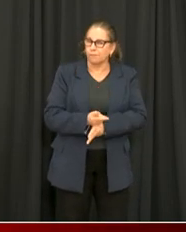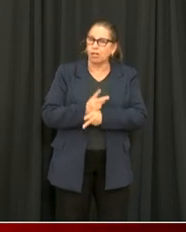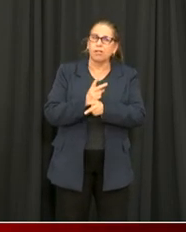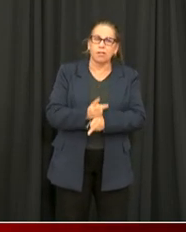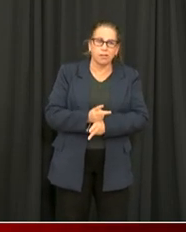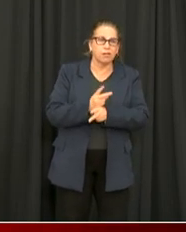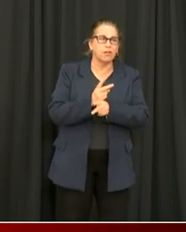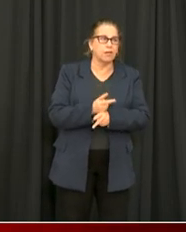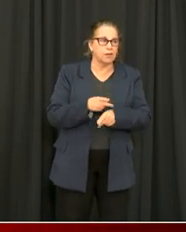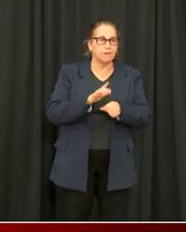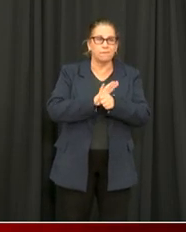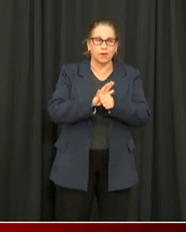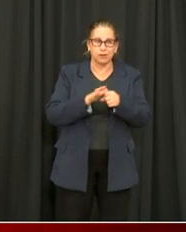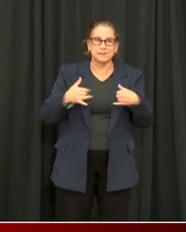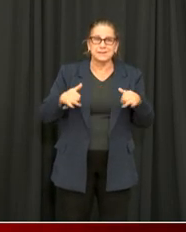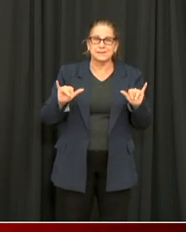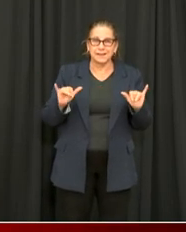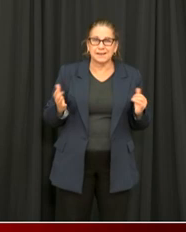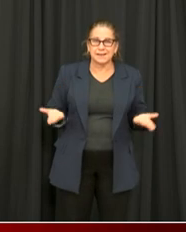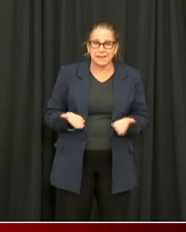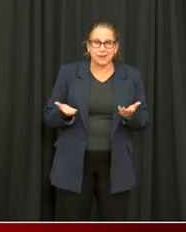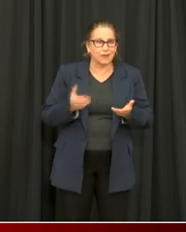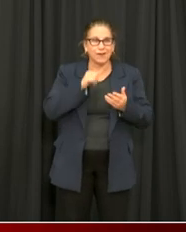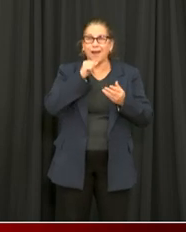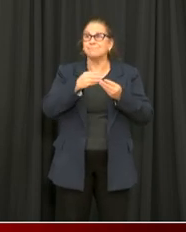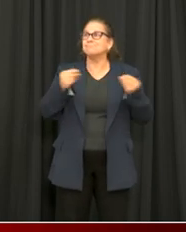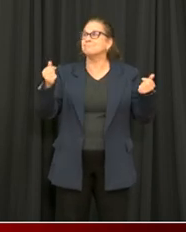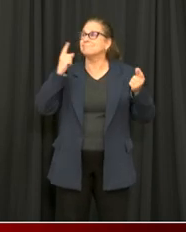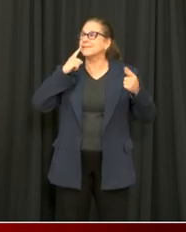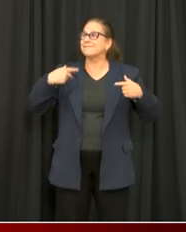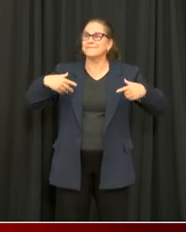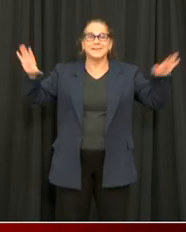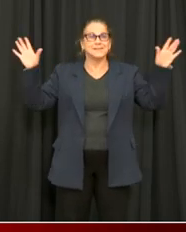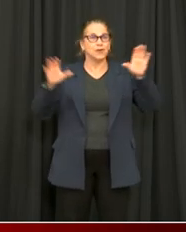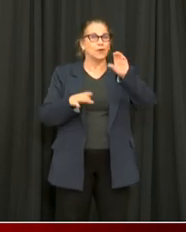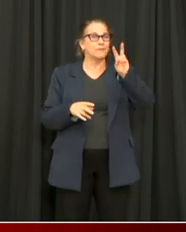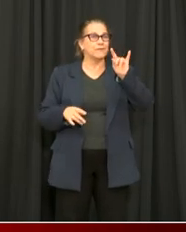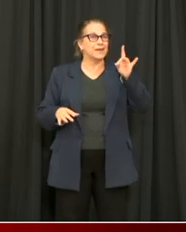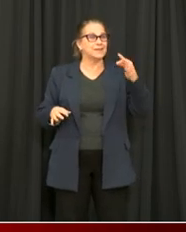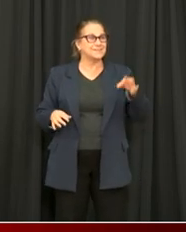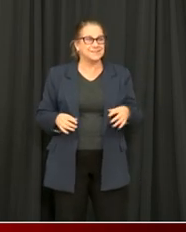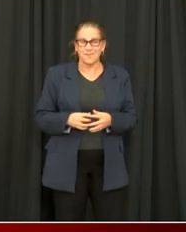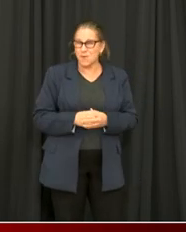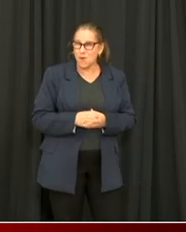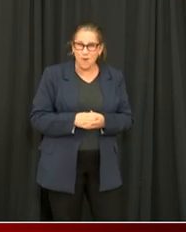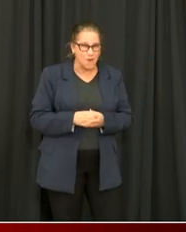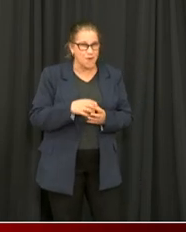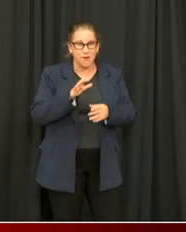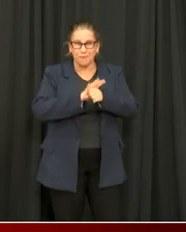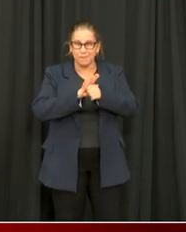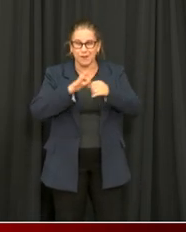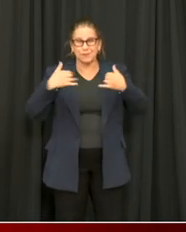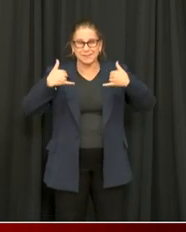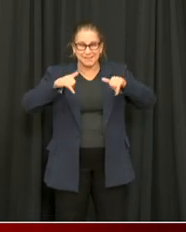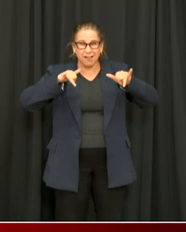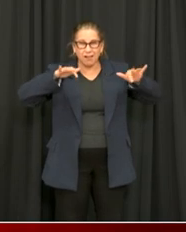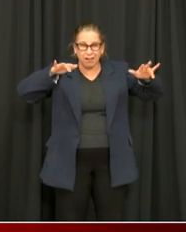virus is not gone. It is still here. It is still circulating. We have not